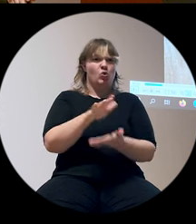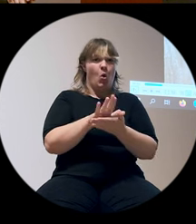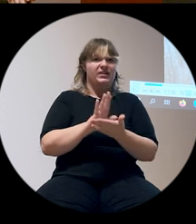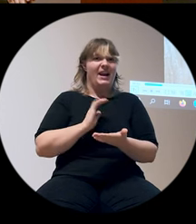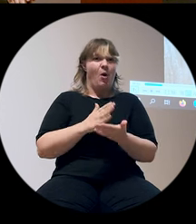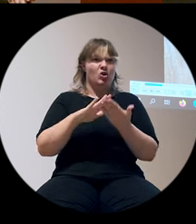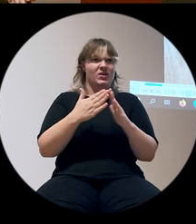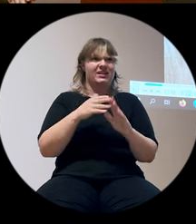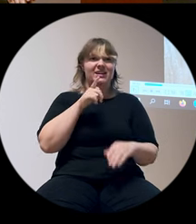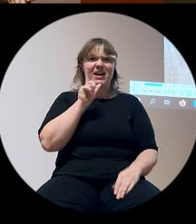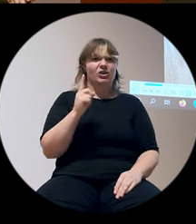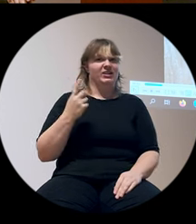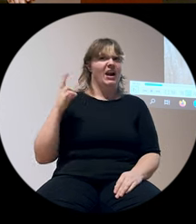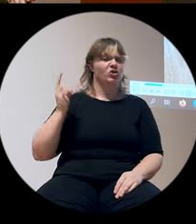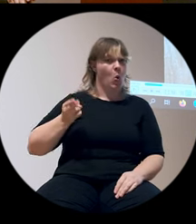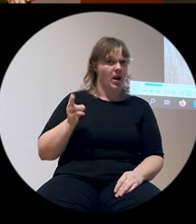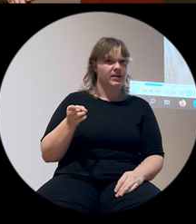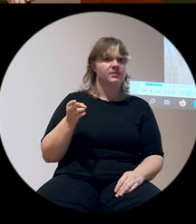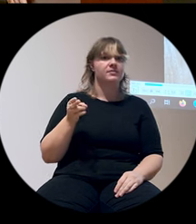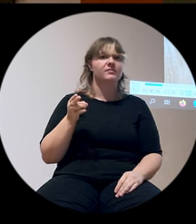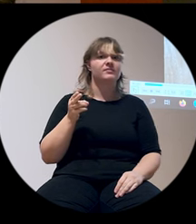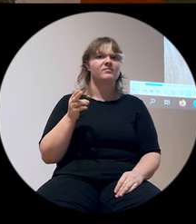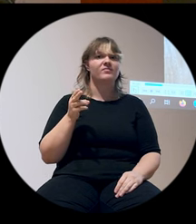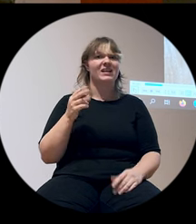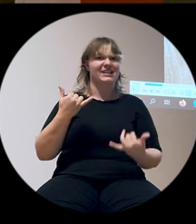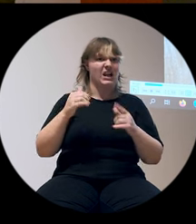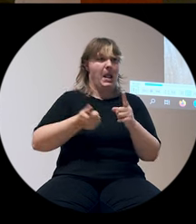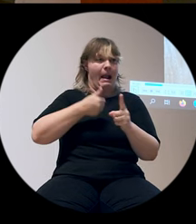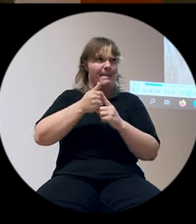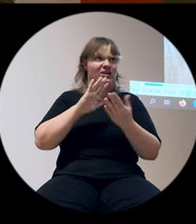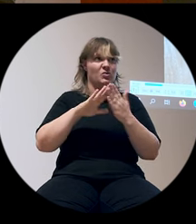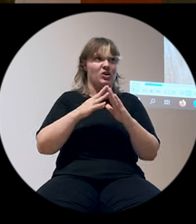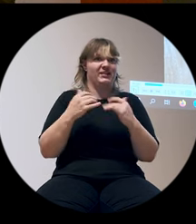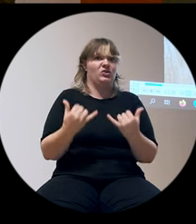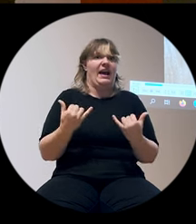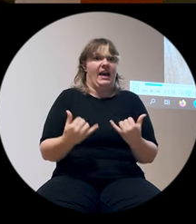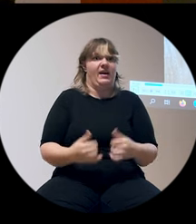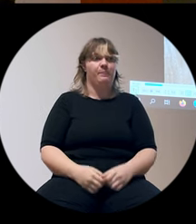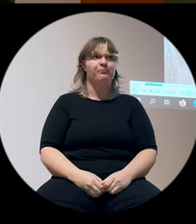not necessarily just a historic thing. It still impacts our communities to this day.